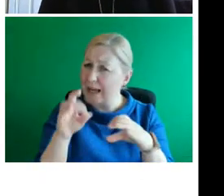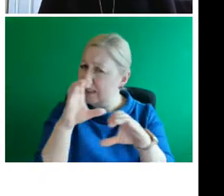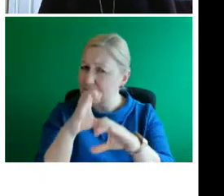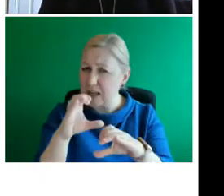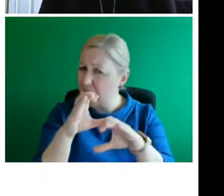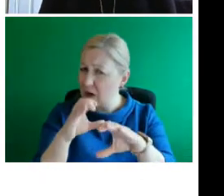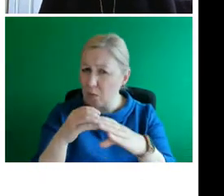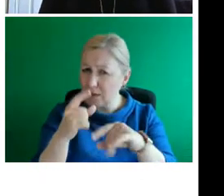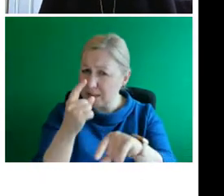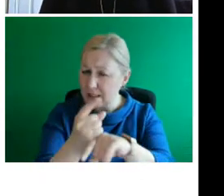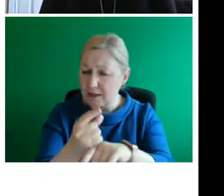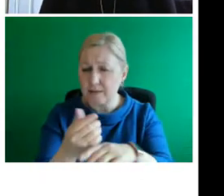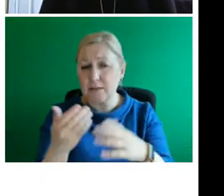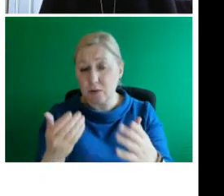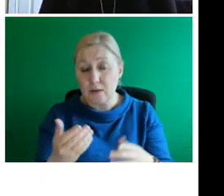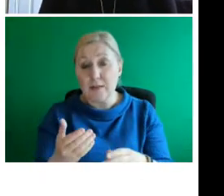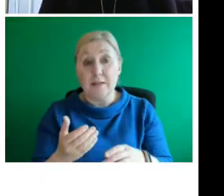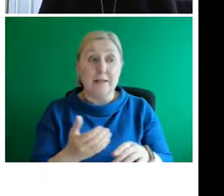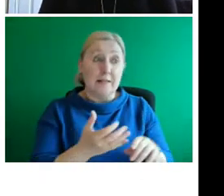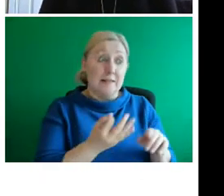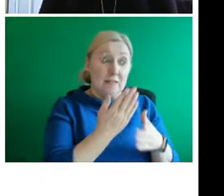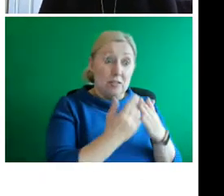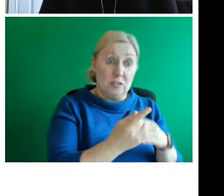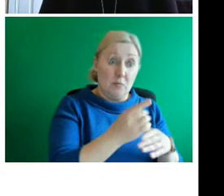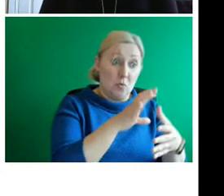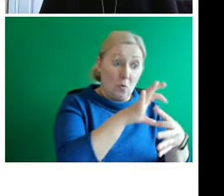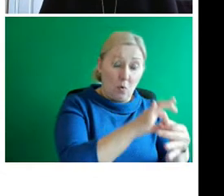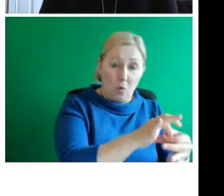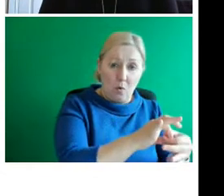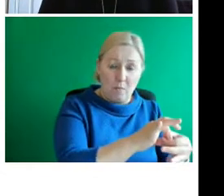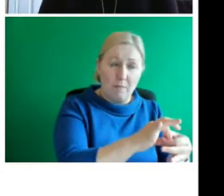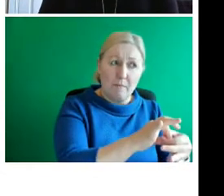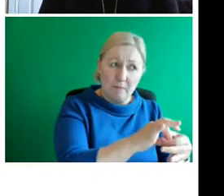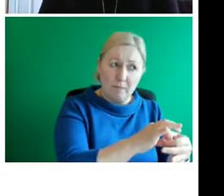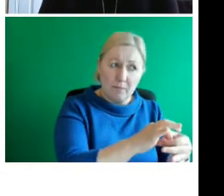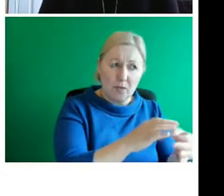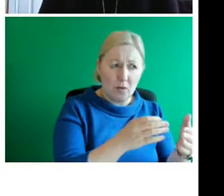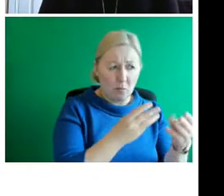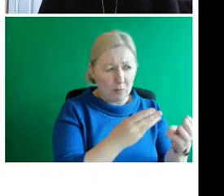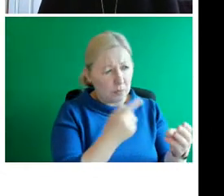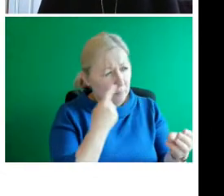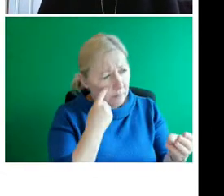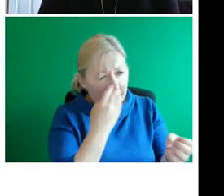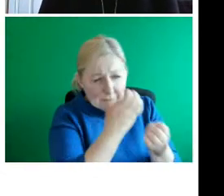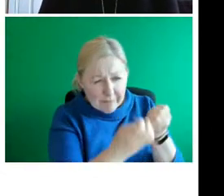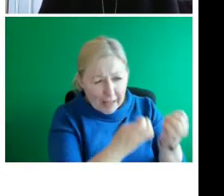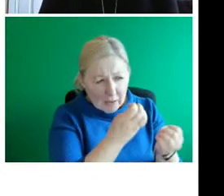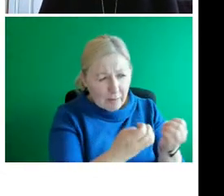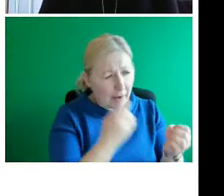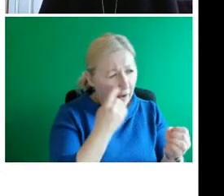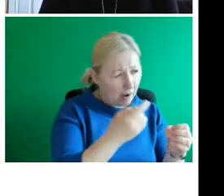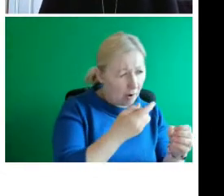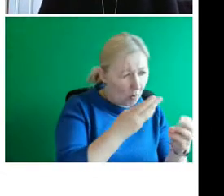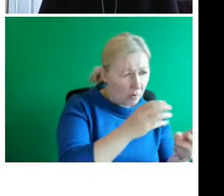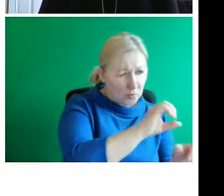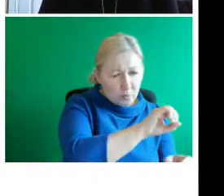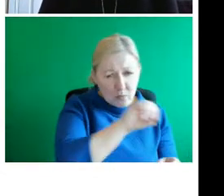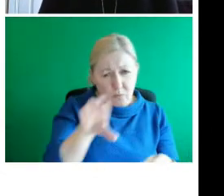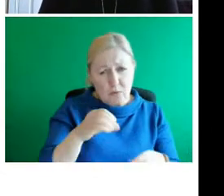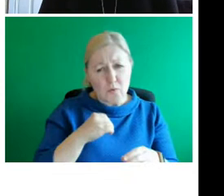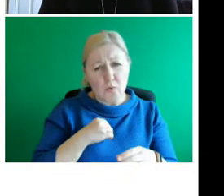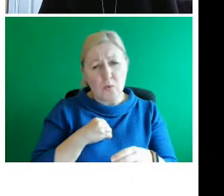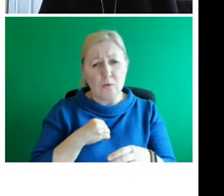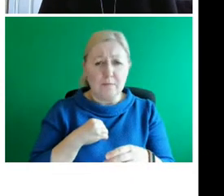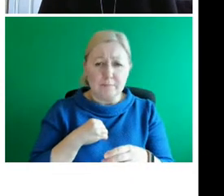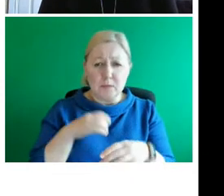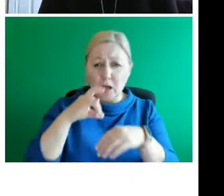admission to the acute psychiatric inpatient setting. And we have a number of reasons for that. First of all, elderly people are much more